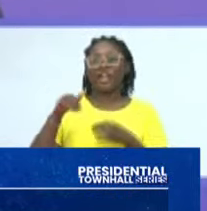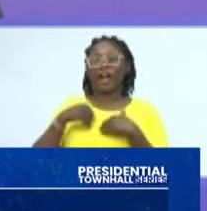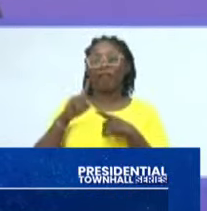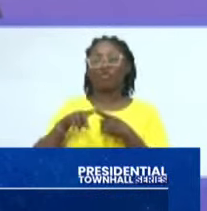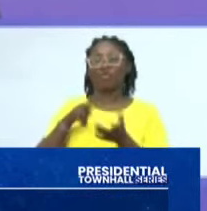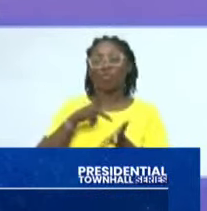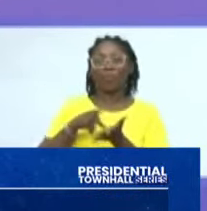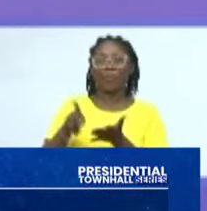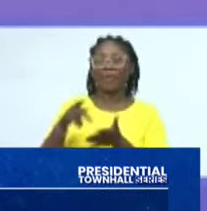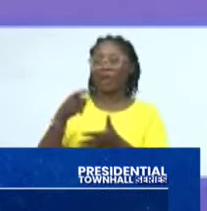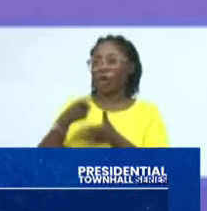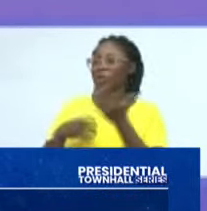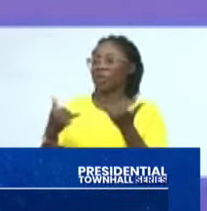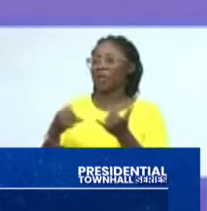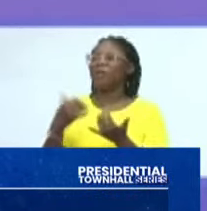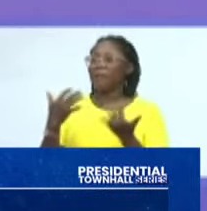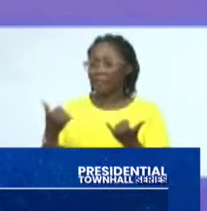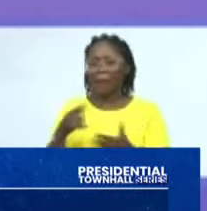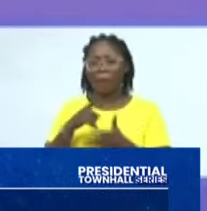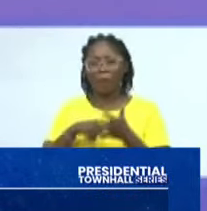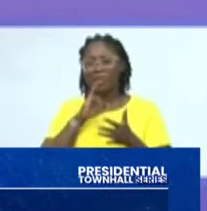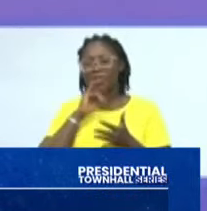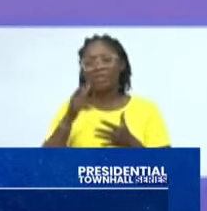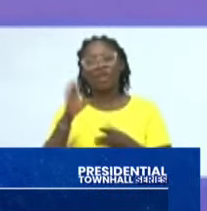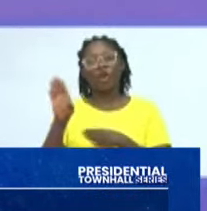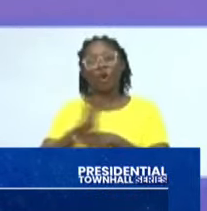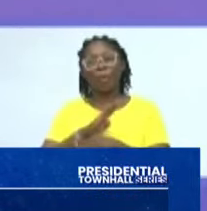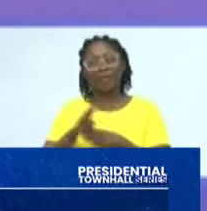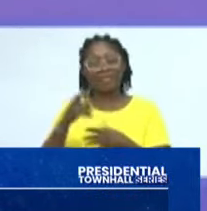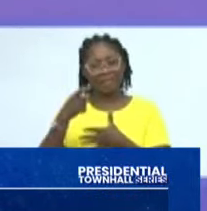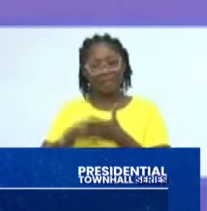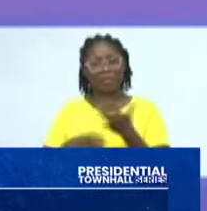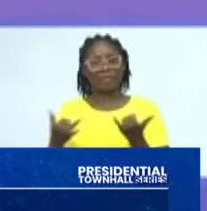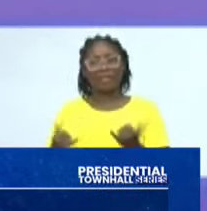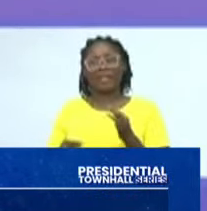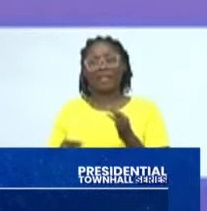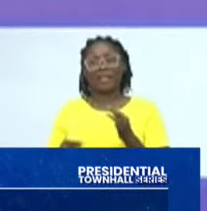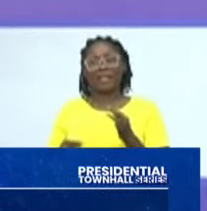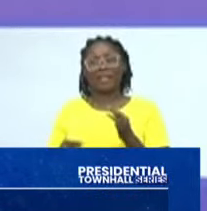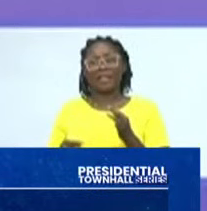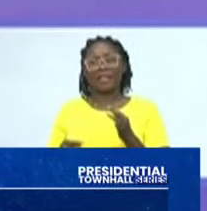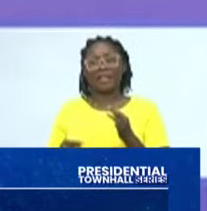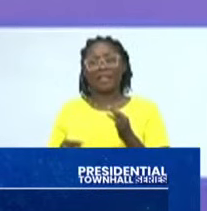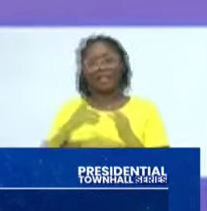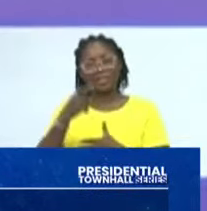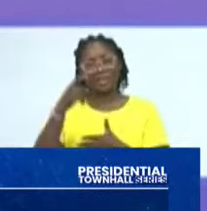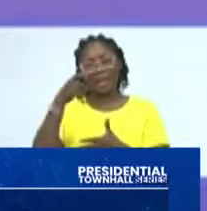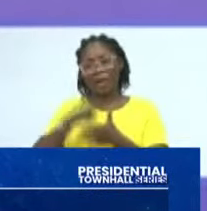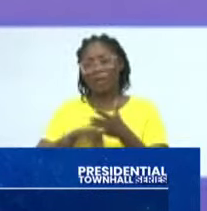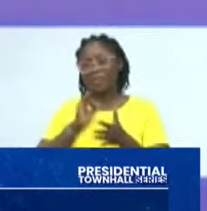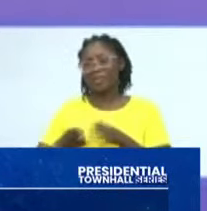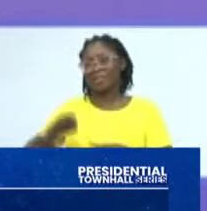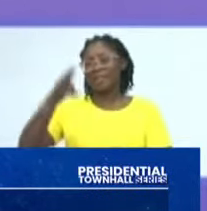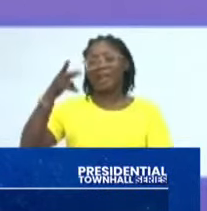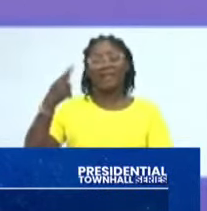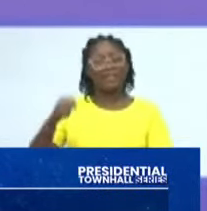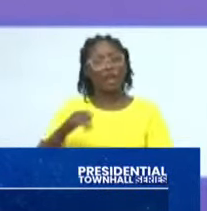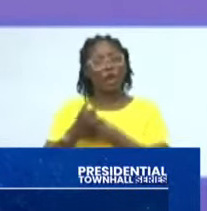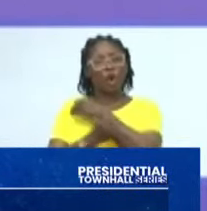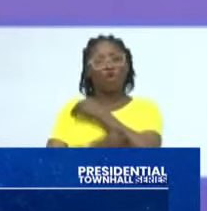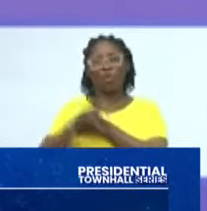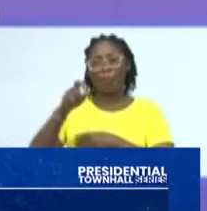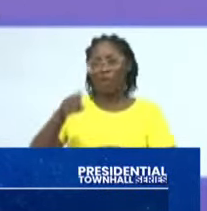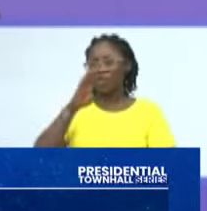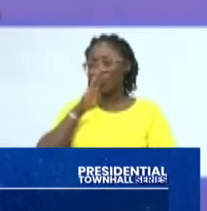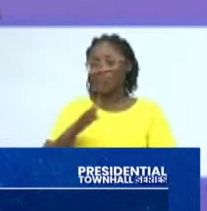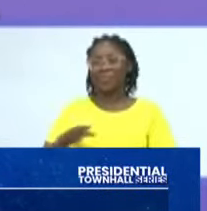commercial rate. Now, what is the commercial rate? If the commercial rate is high, the country must be brave enough